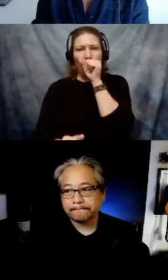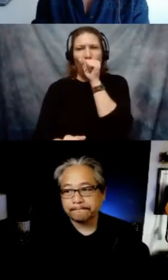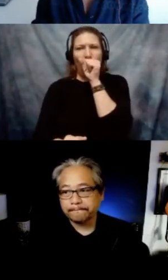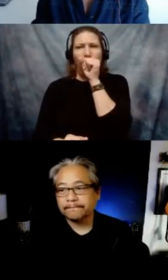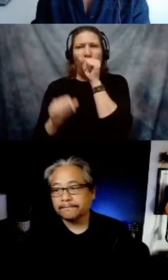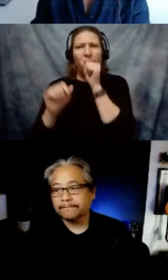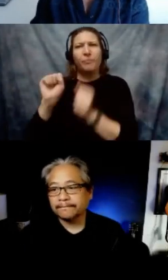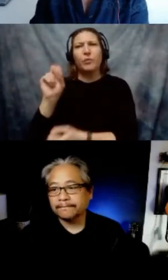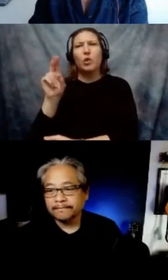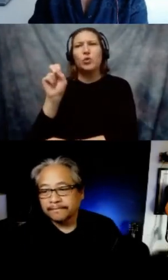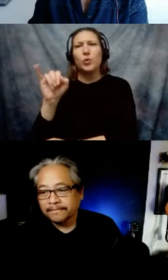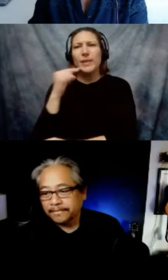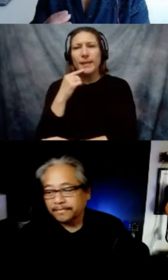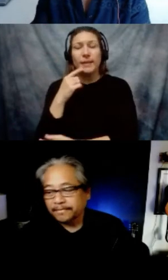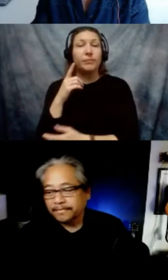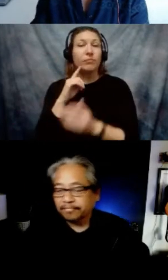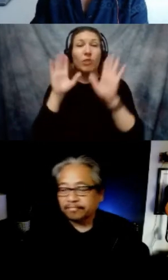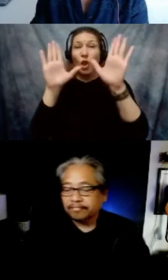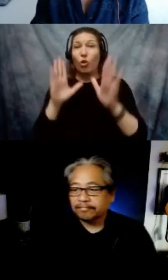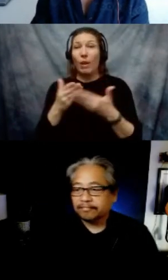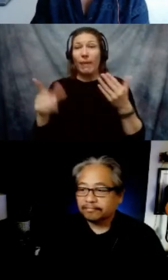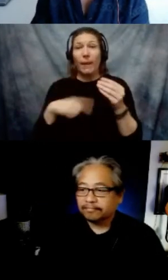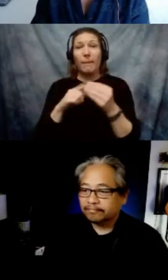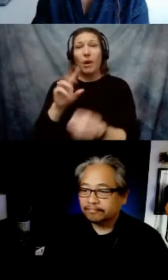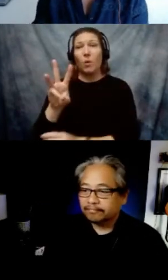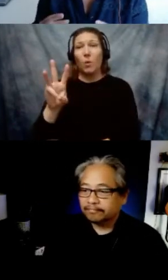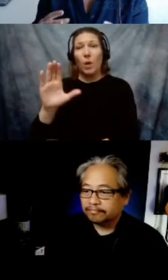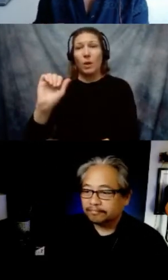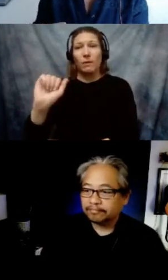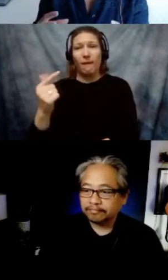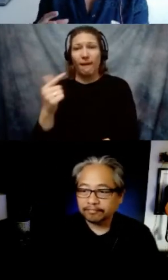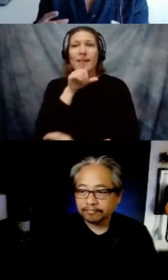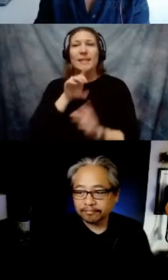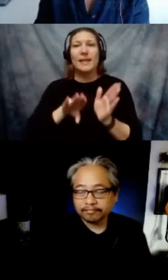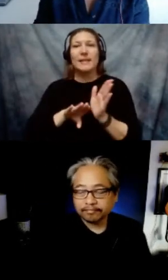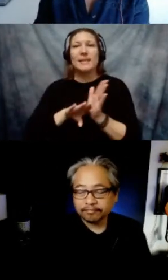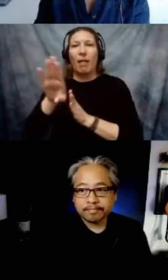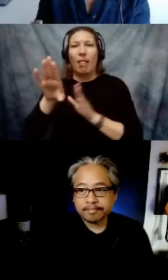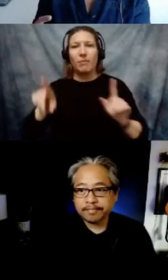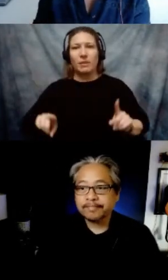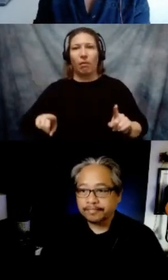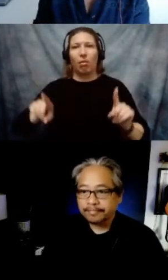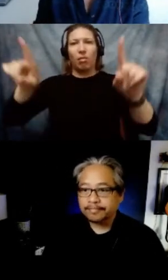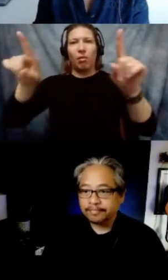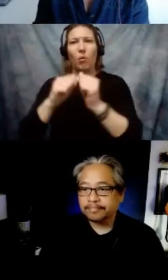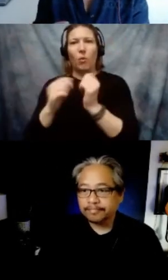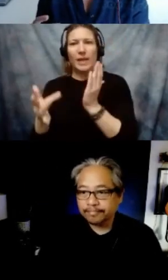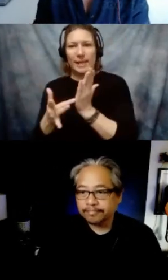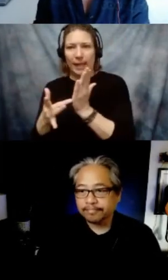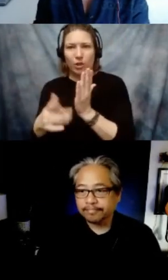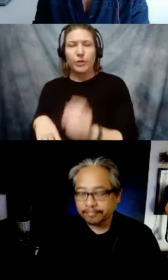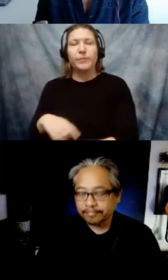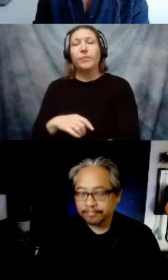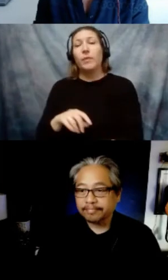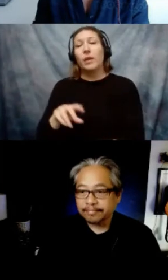think 2.1 was a really important upgrade because it was